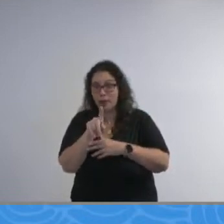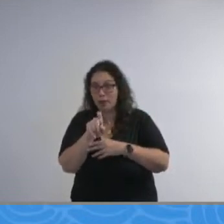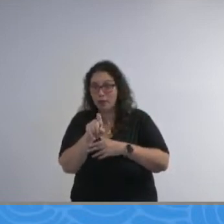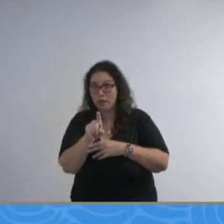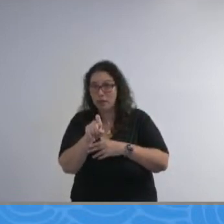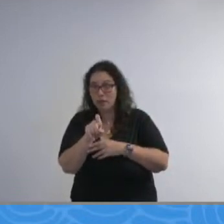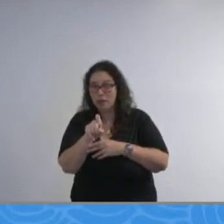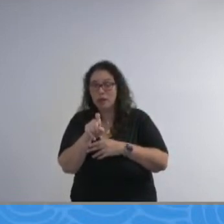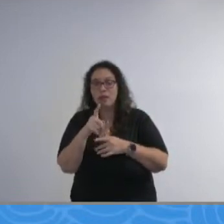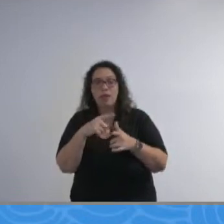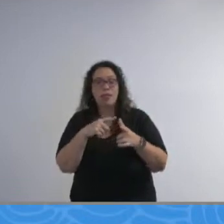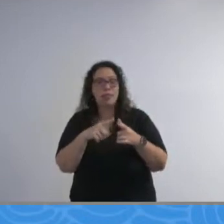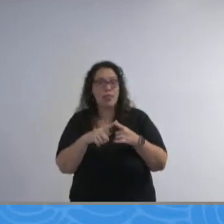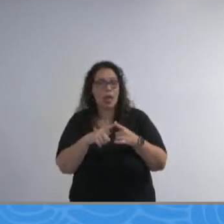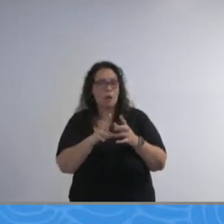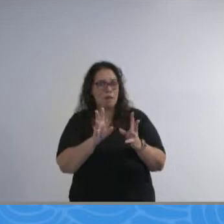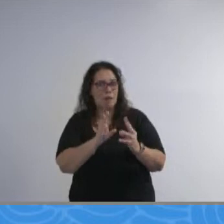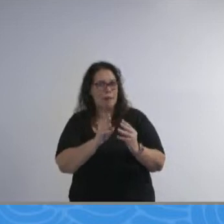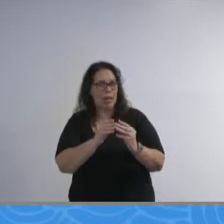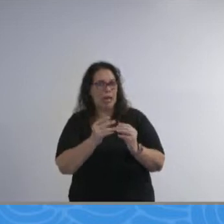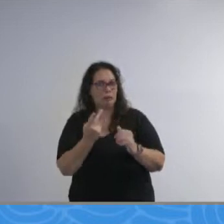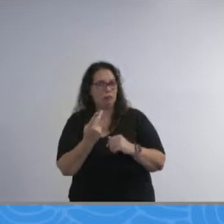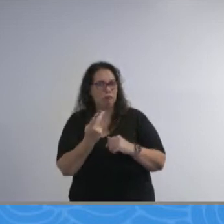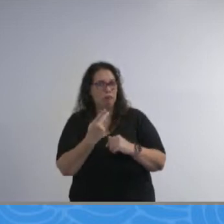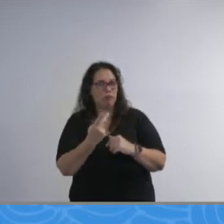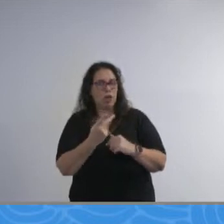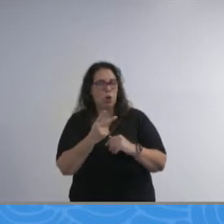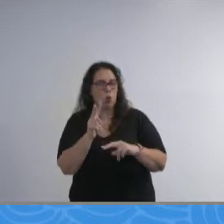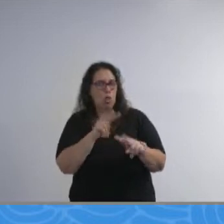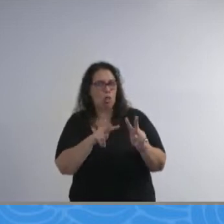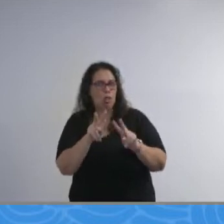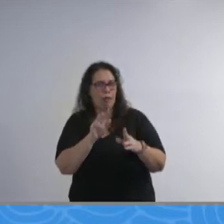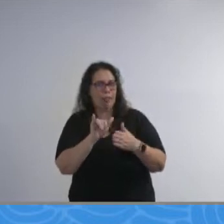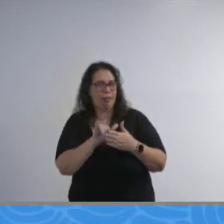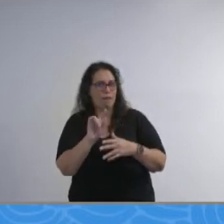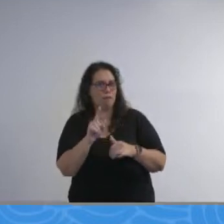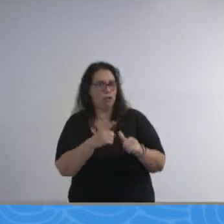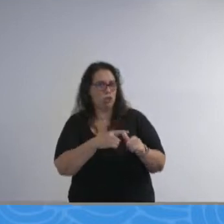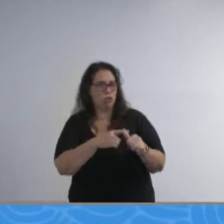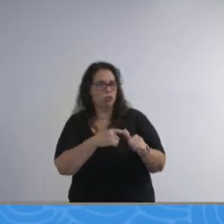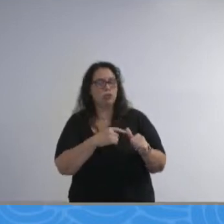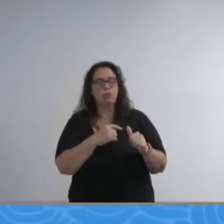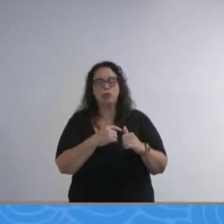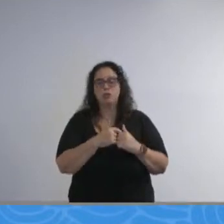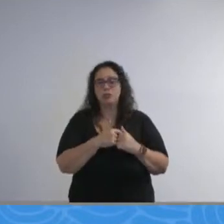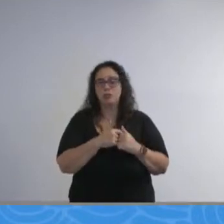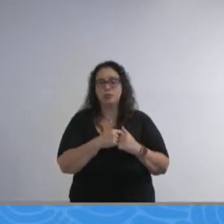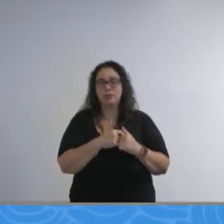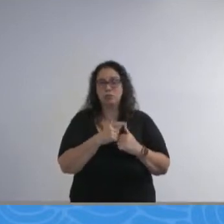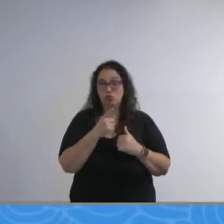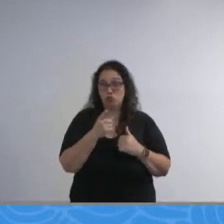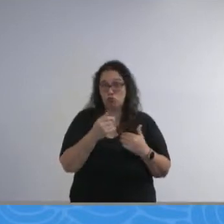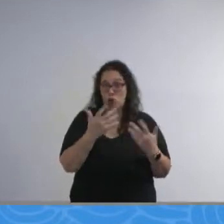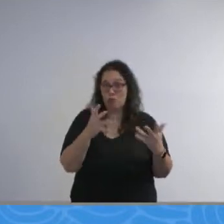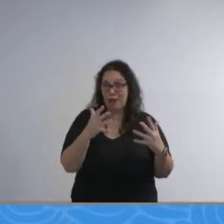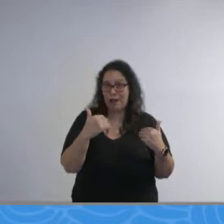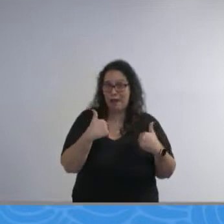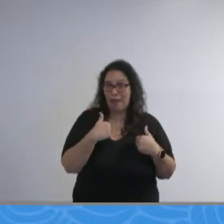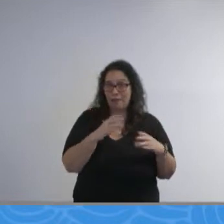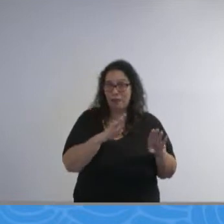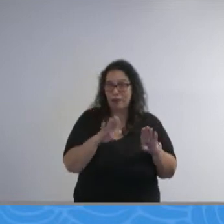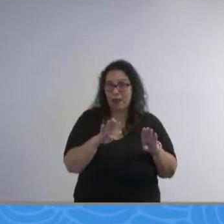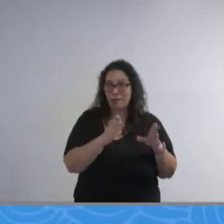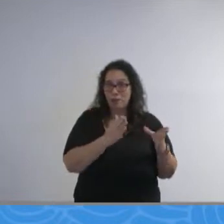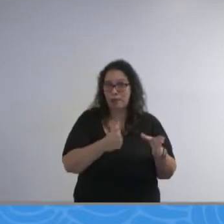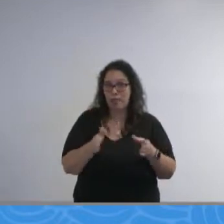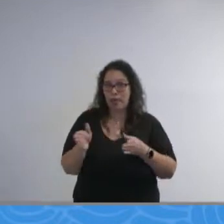a consult, that's what we look at. Do you have a behavior plan